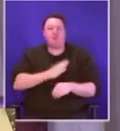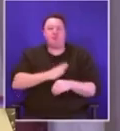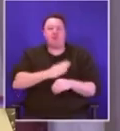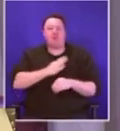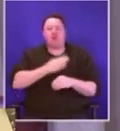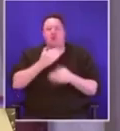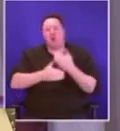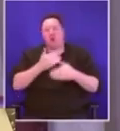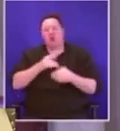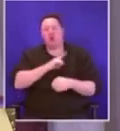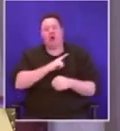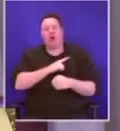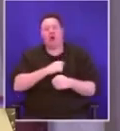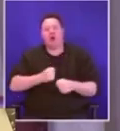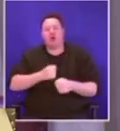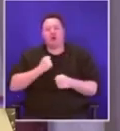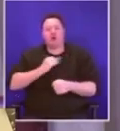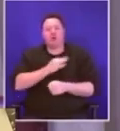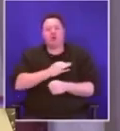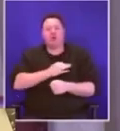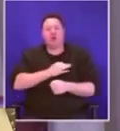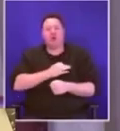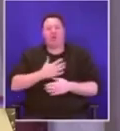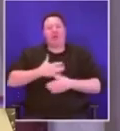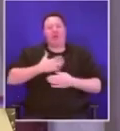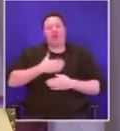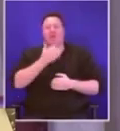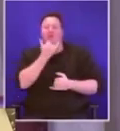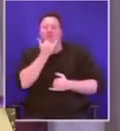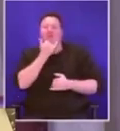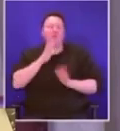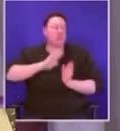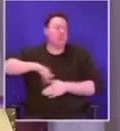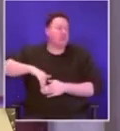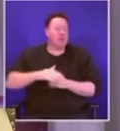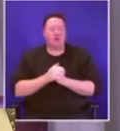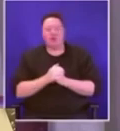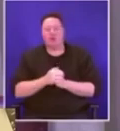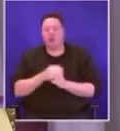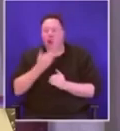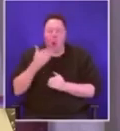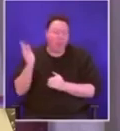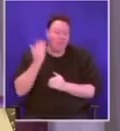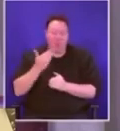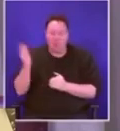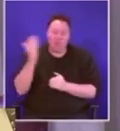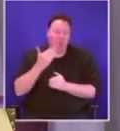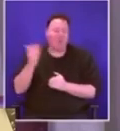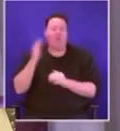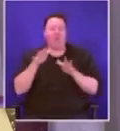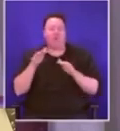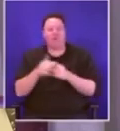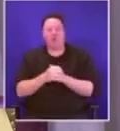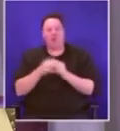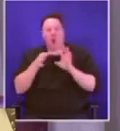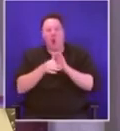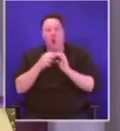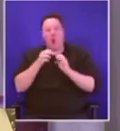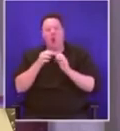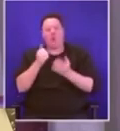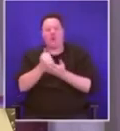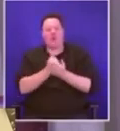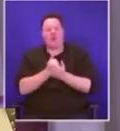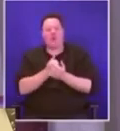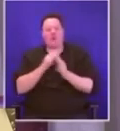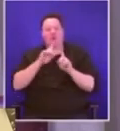unfriendly staff, backlogs, and system failures. Home Affairs stands as a department of disarray,